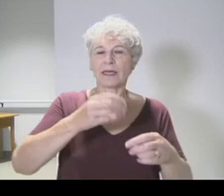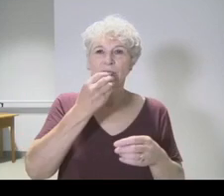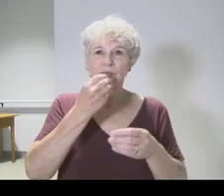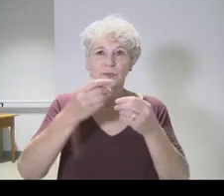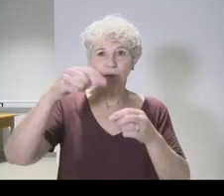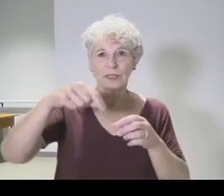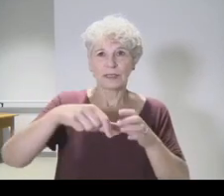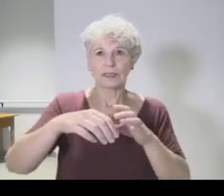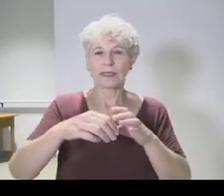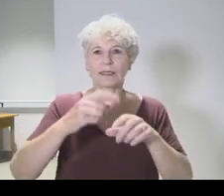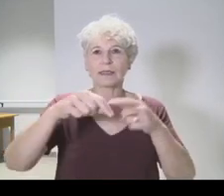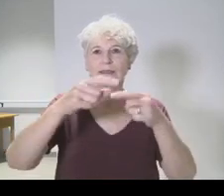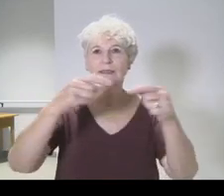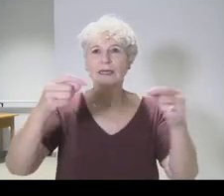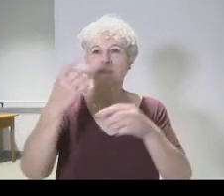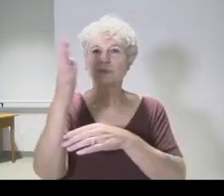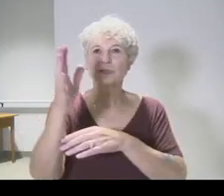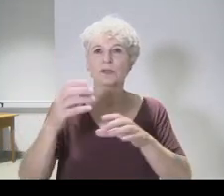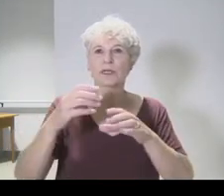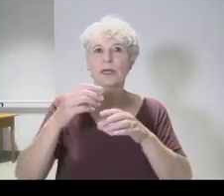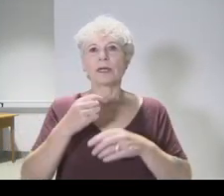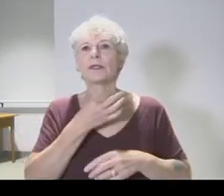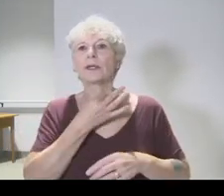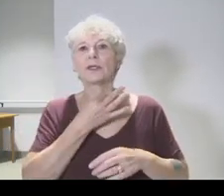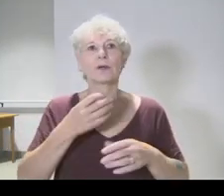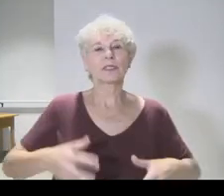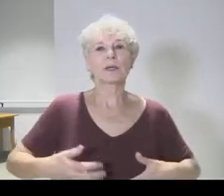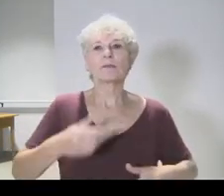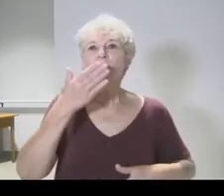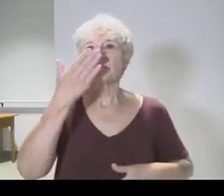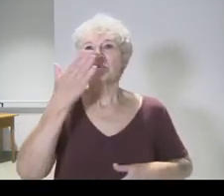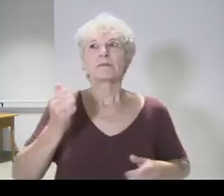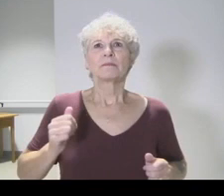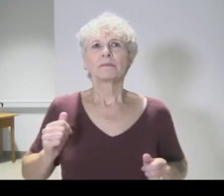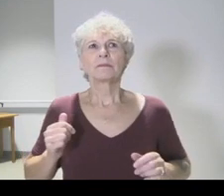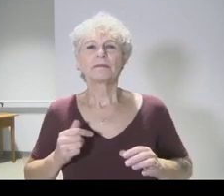tied to a tree. The curious monkey is attracted by the smell of the food